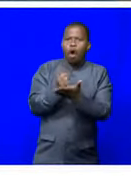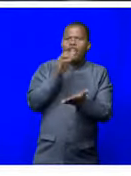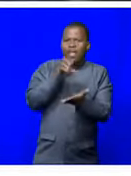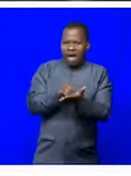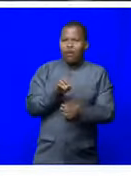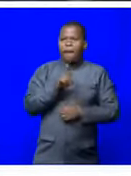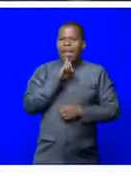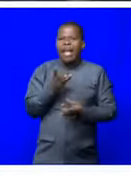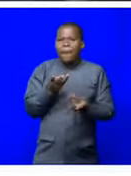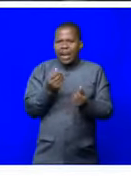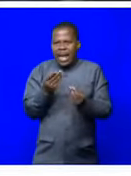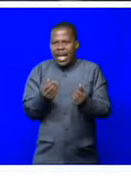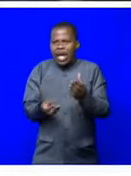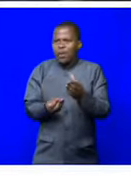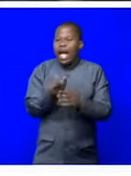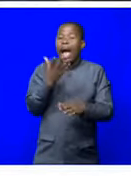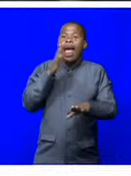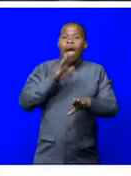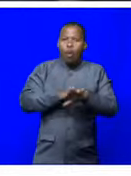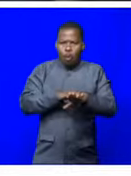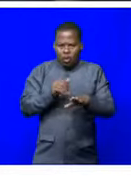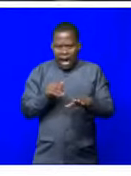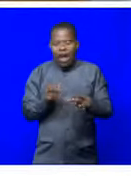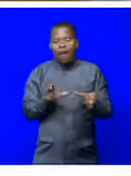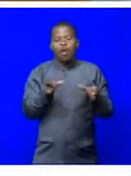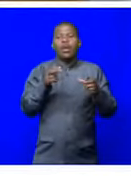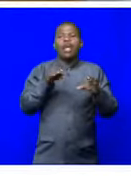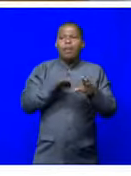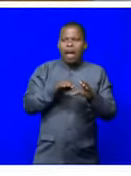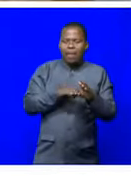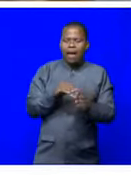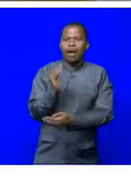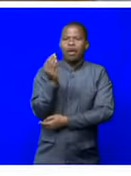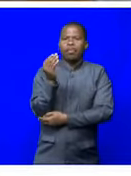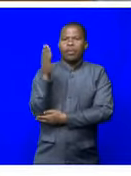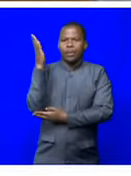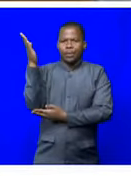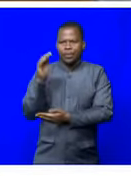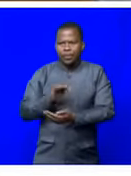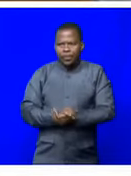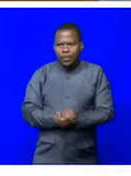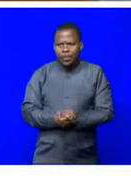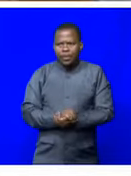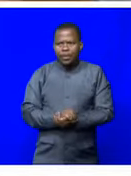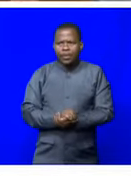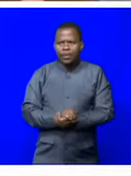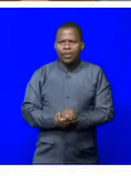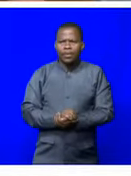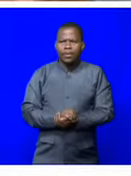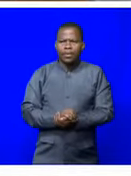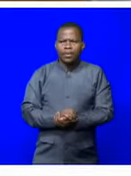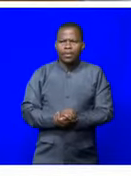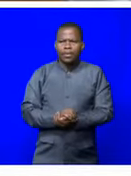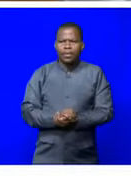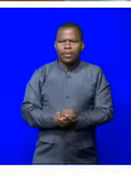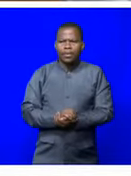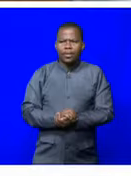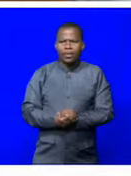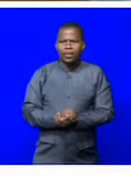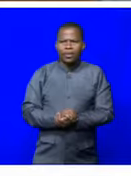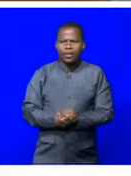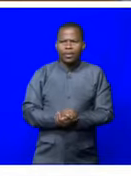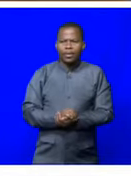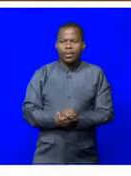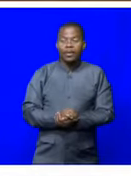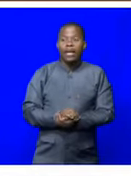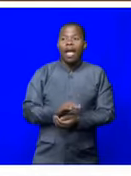office. Malunga ayilobolile lendzaba asifune i situation whereby le operation cost